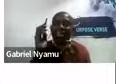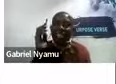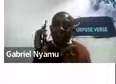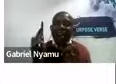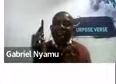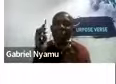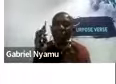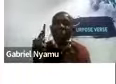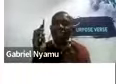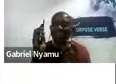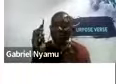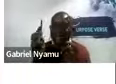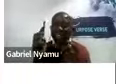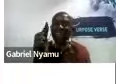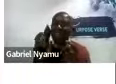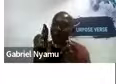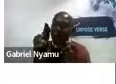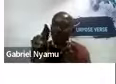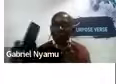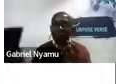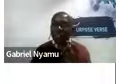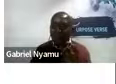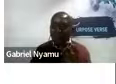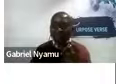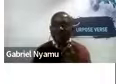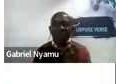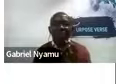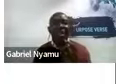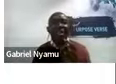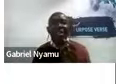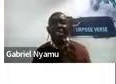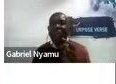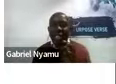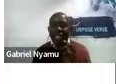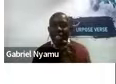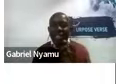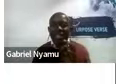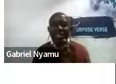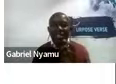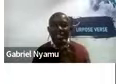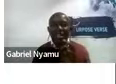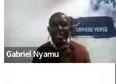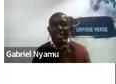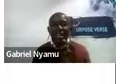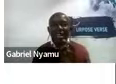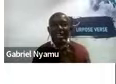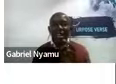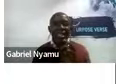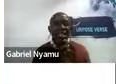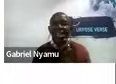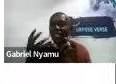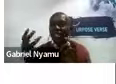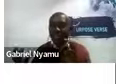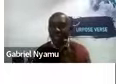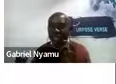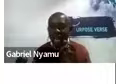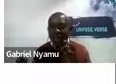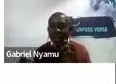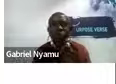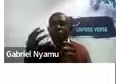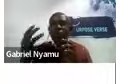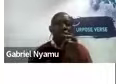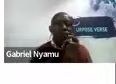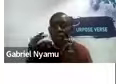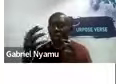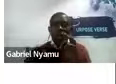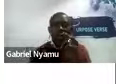Samsung, is the one who defines the purpose of this phone. It's self-centered. That's passion. To keep changing over time,